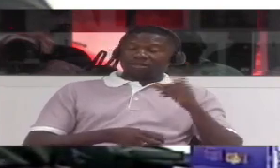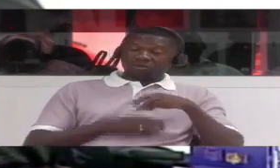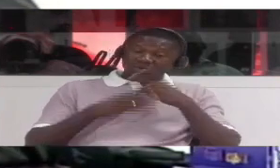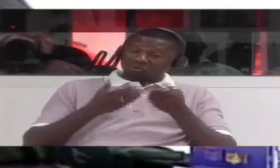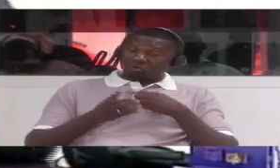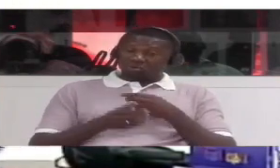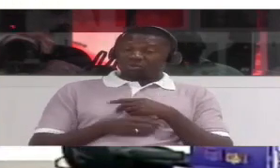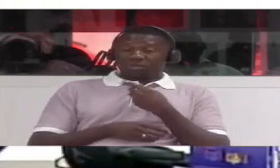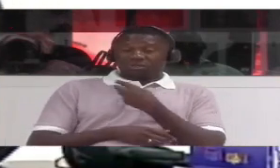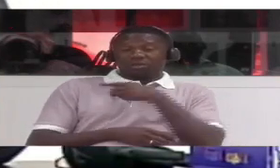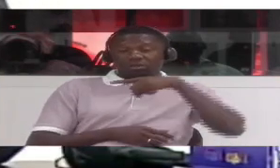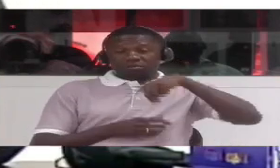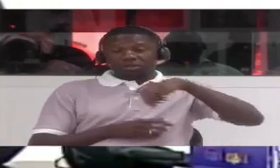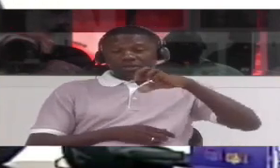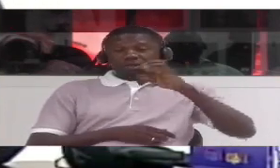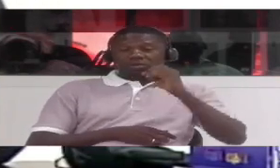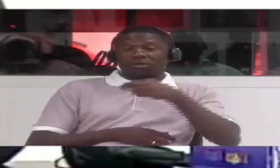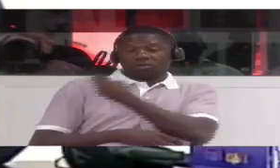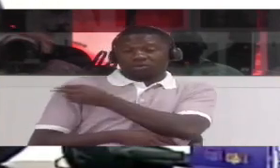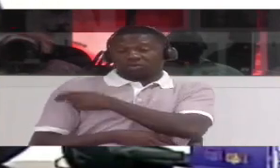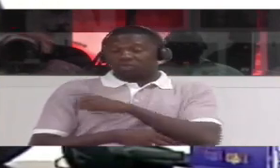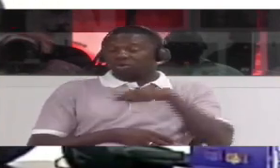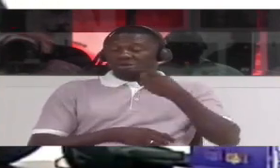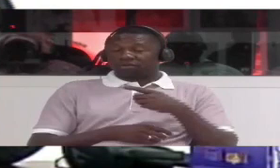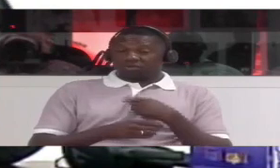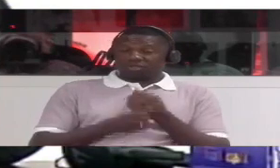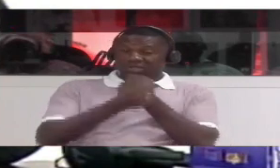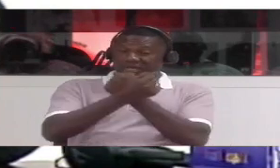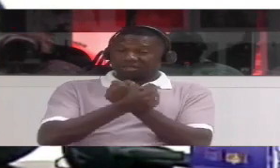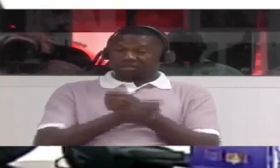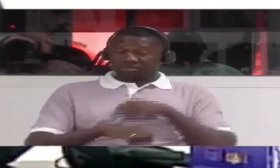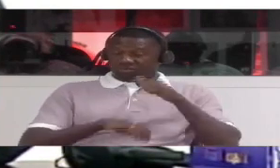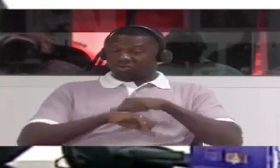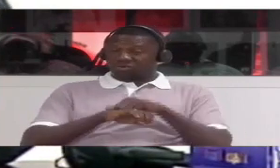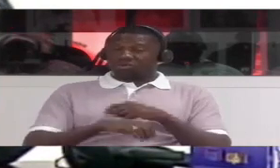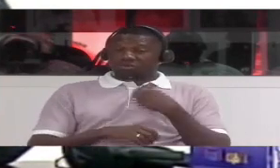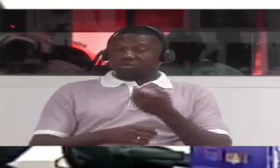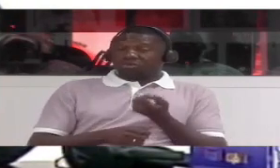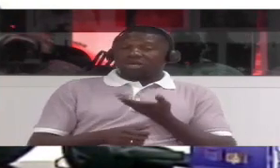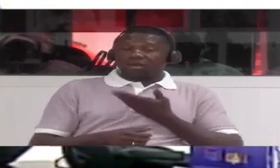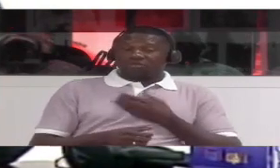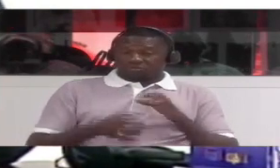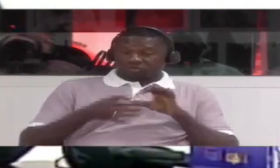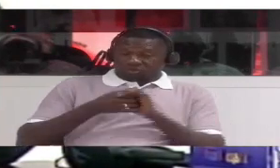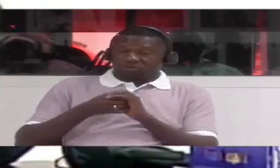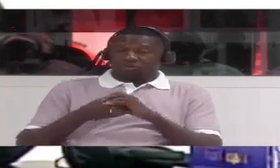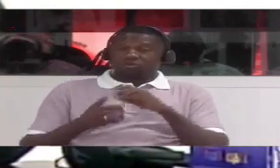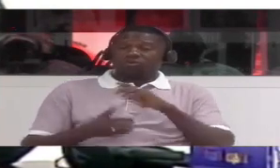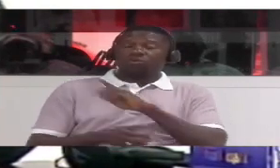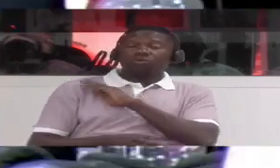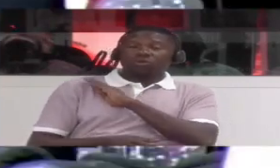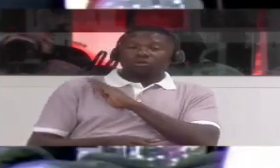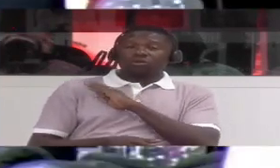was arrested and detained and tortured as a result of his suspected connection with freedom.